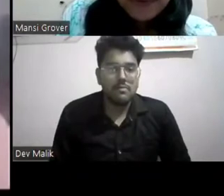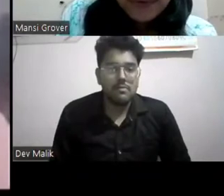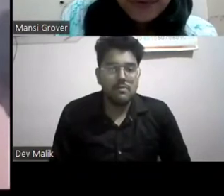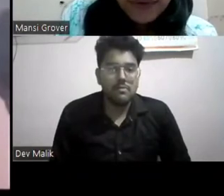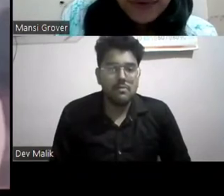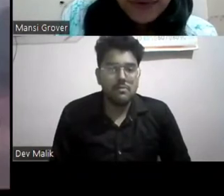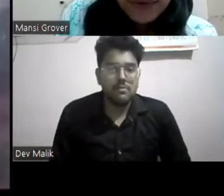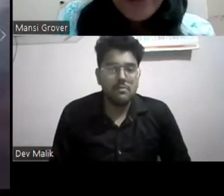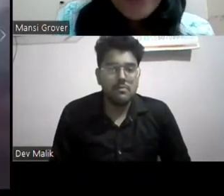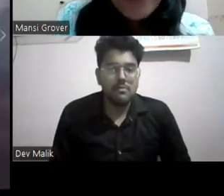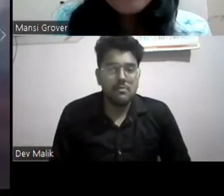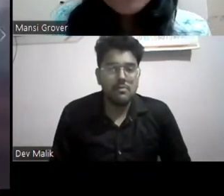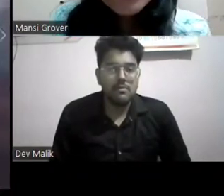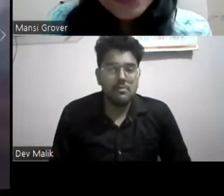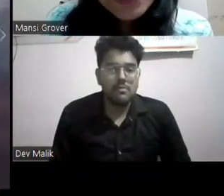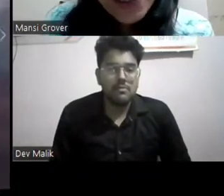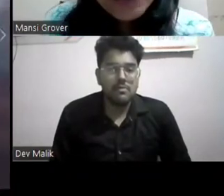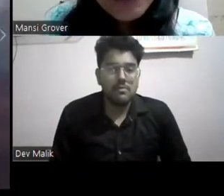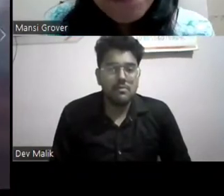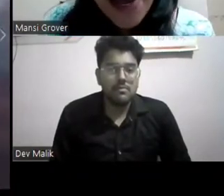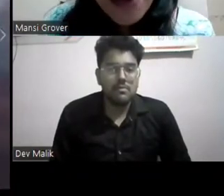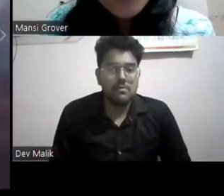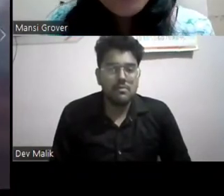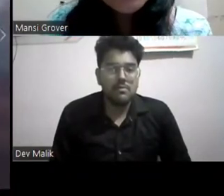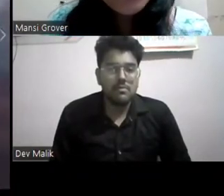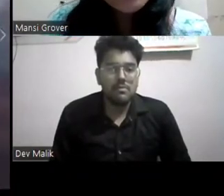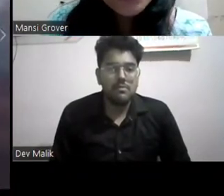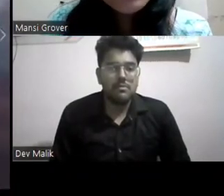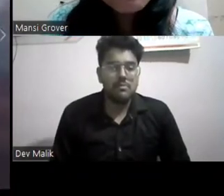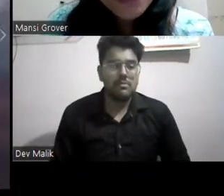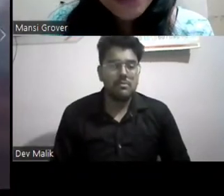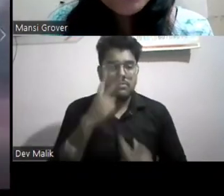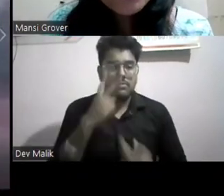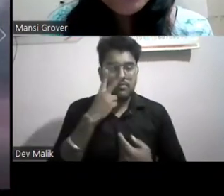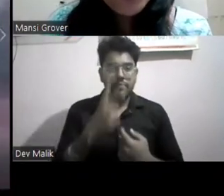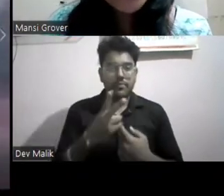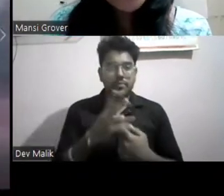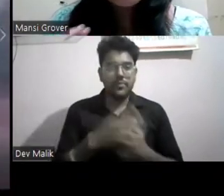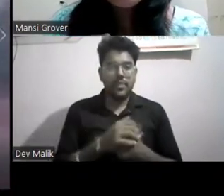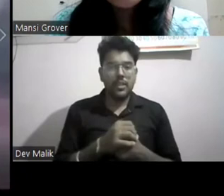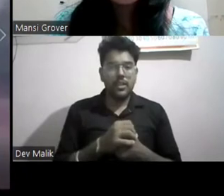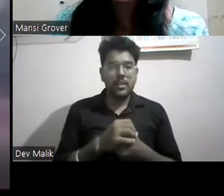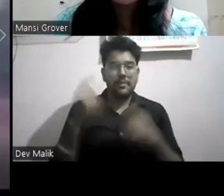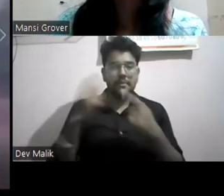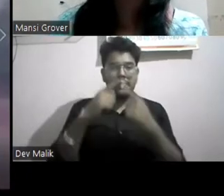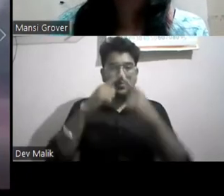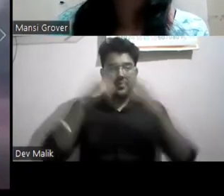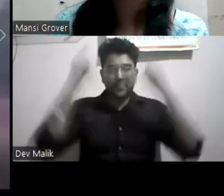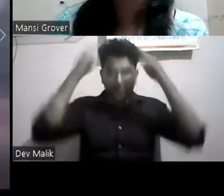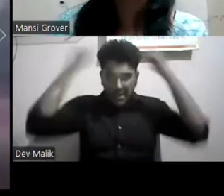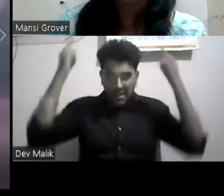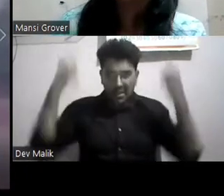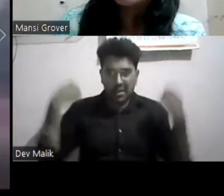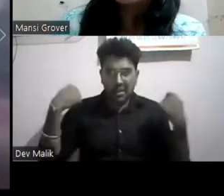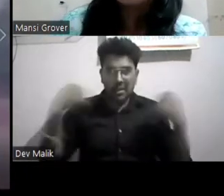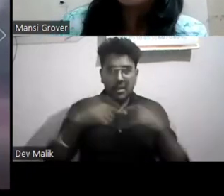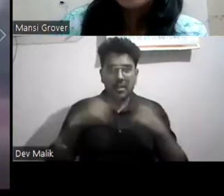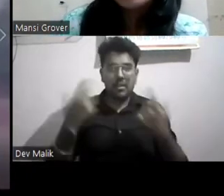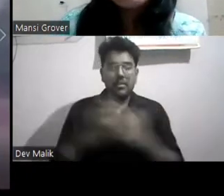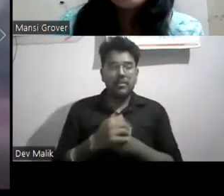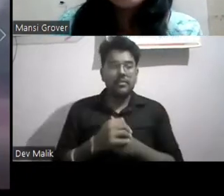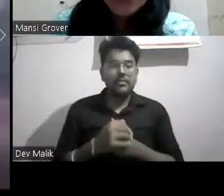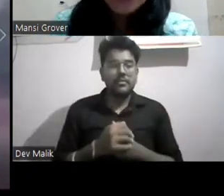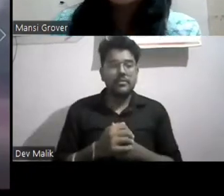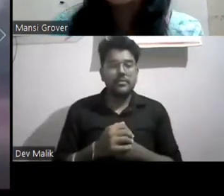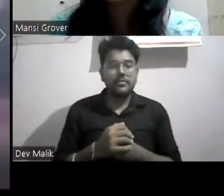Glass of milk, please. And if you see the kind of background score that is played along with, you know, the scenes of Nazo, it's as if, you know,